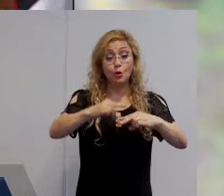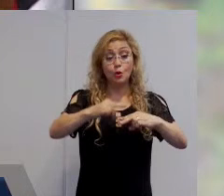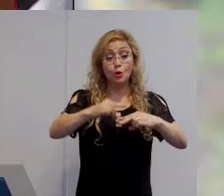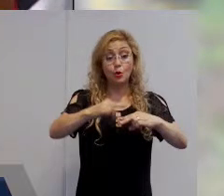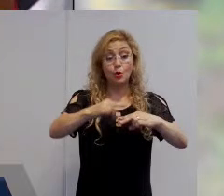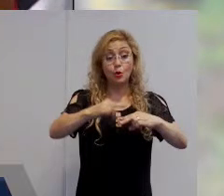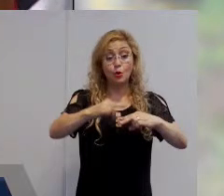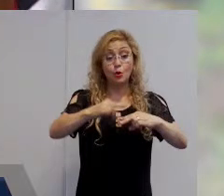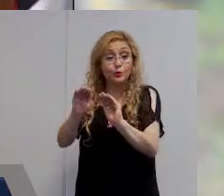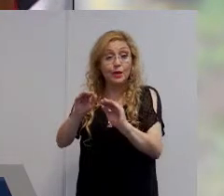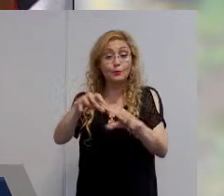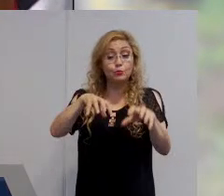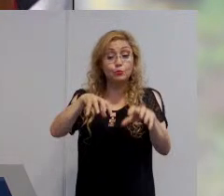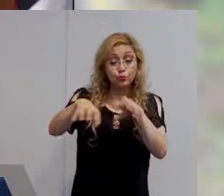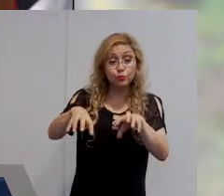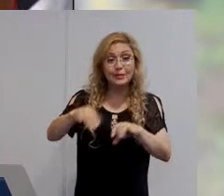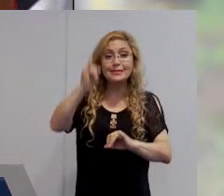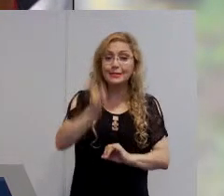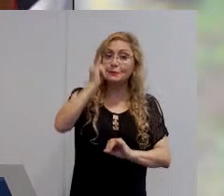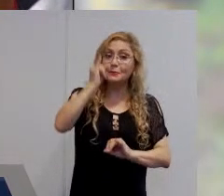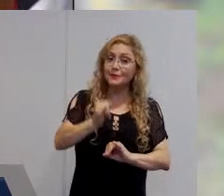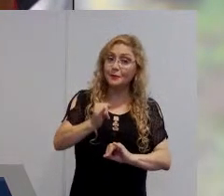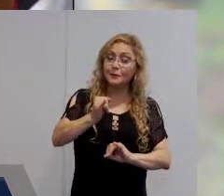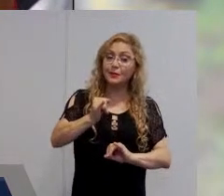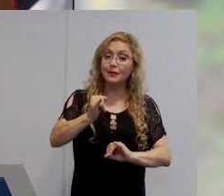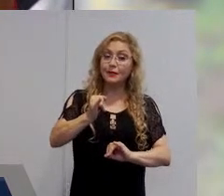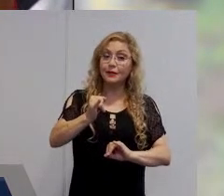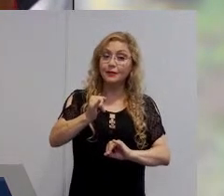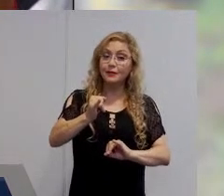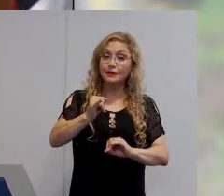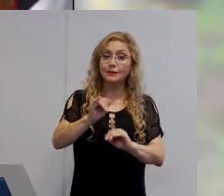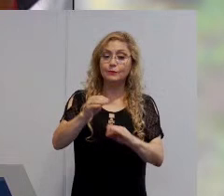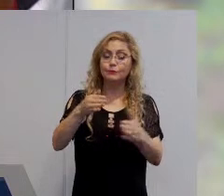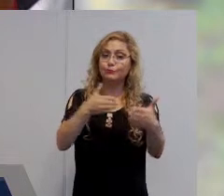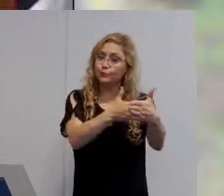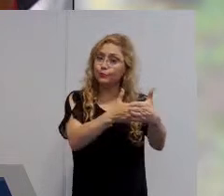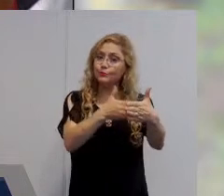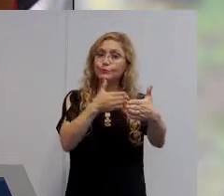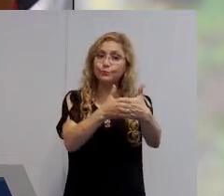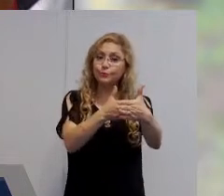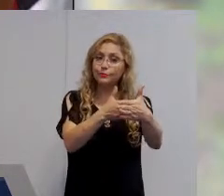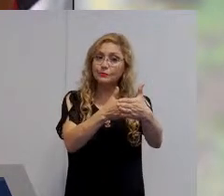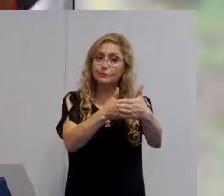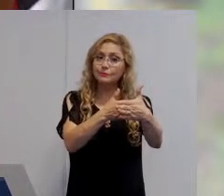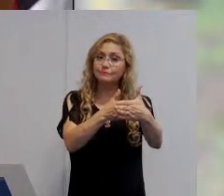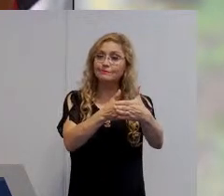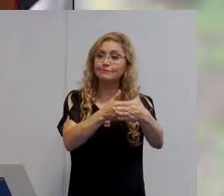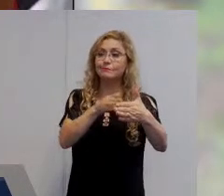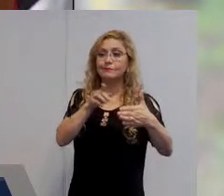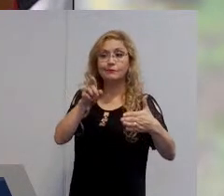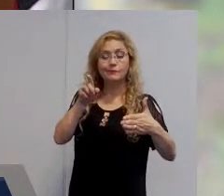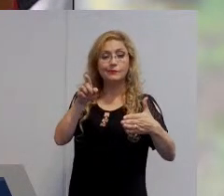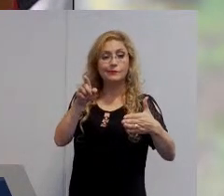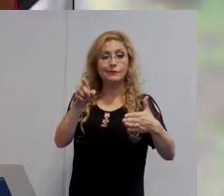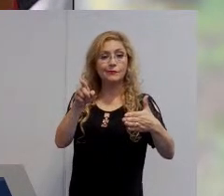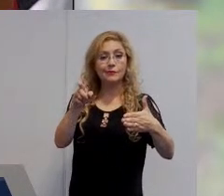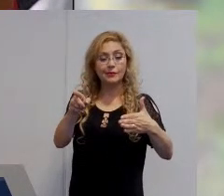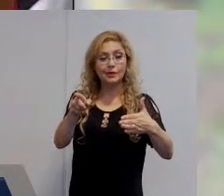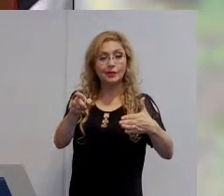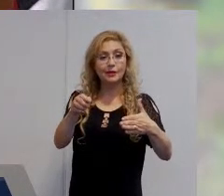support productive initiatives, this has always been restricted by the interests of